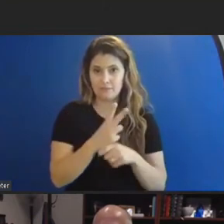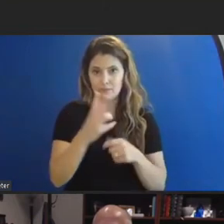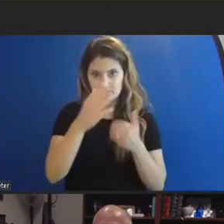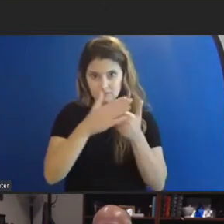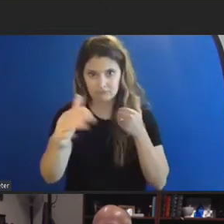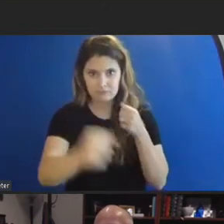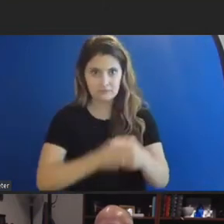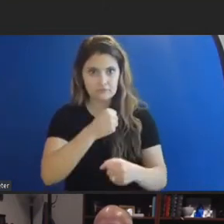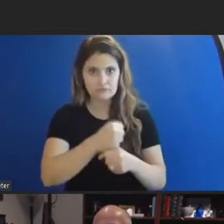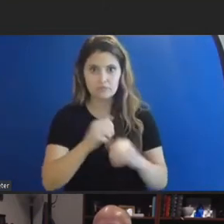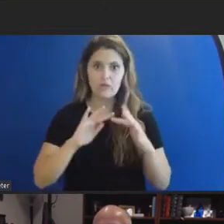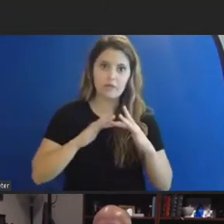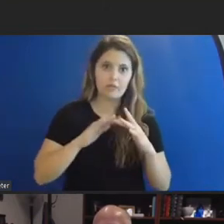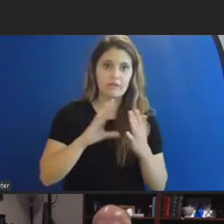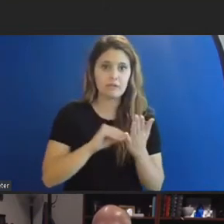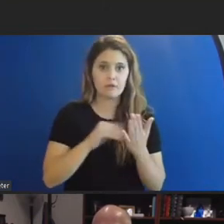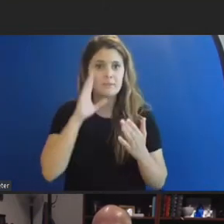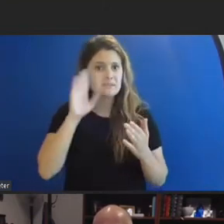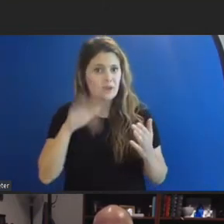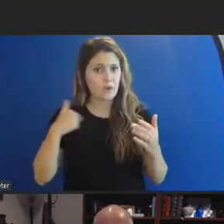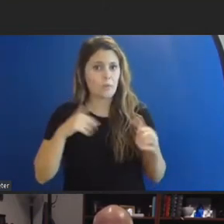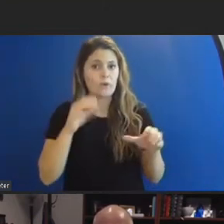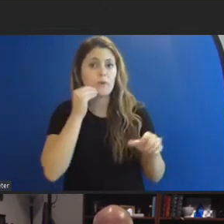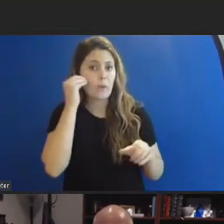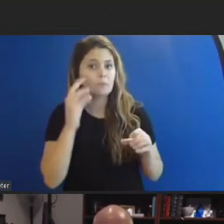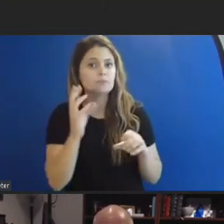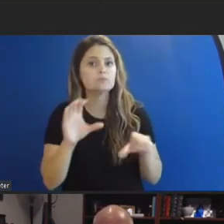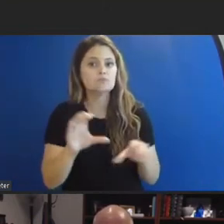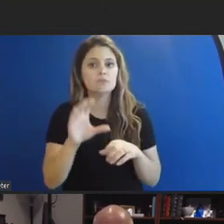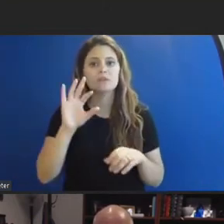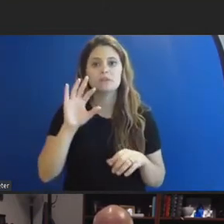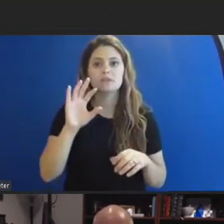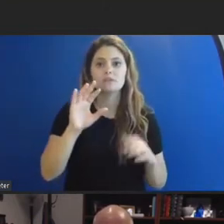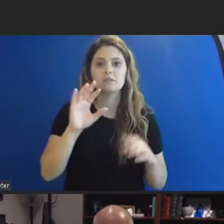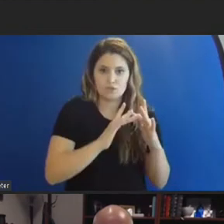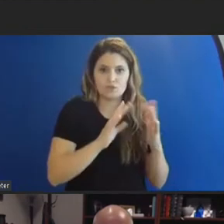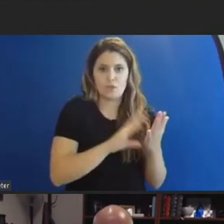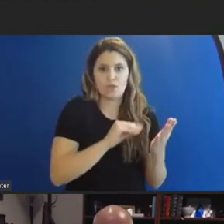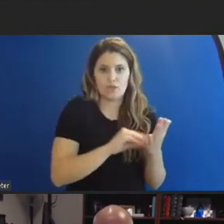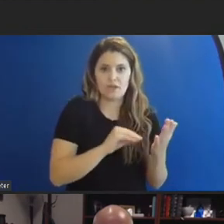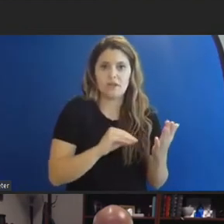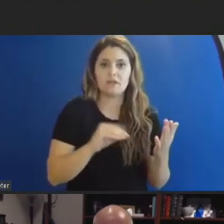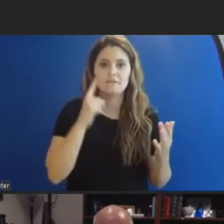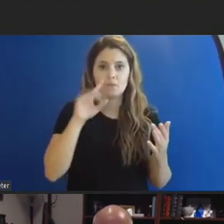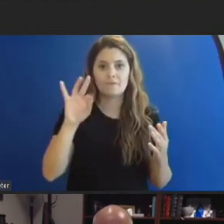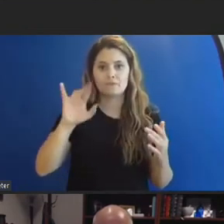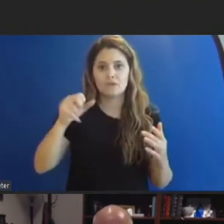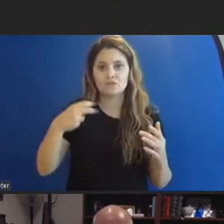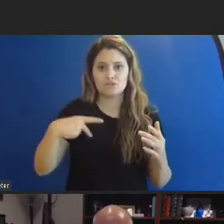I know we're at home doing virtual learning for friendship, and it's extremely frustrating.